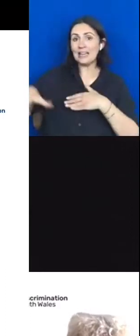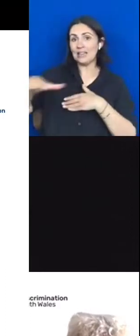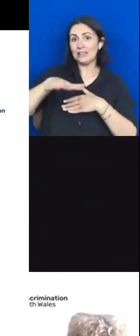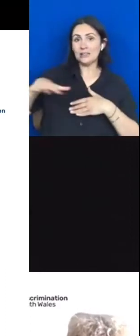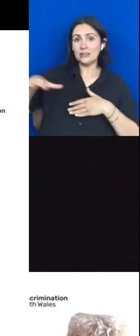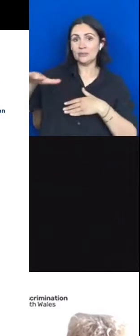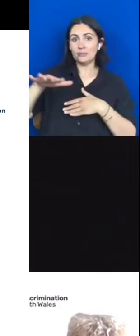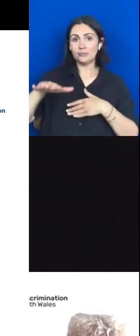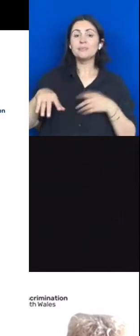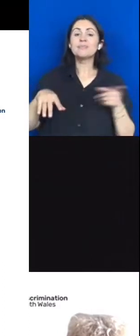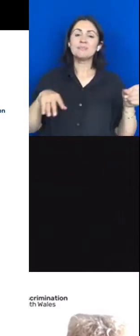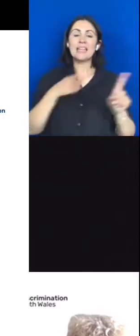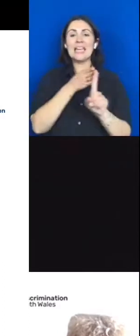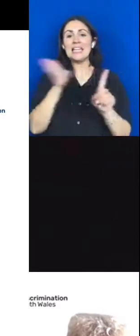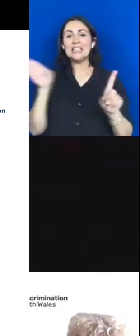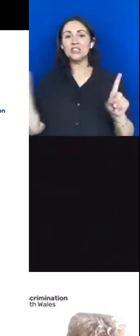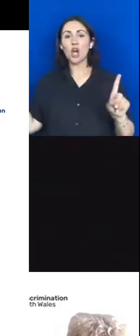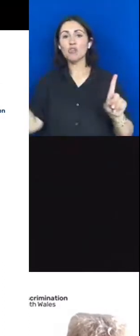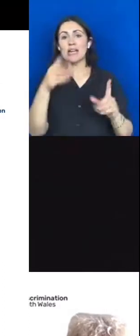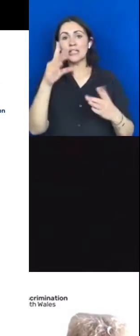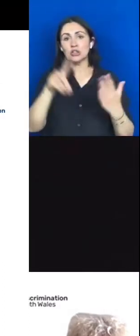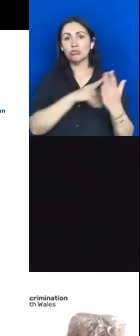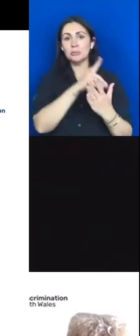indirectly discriminated against.